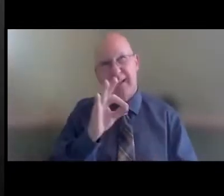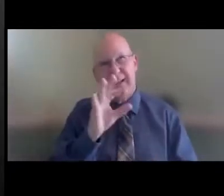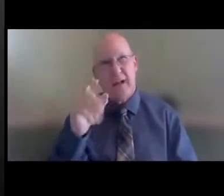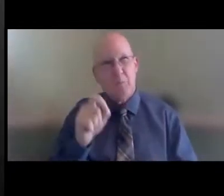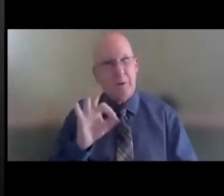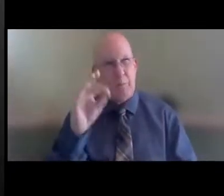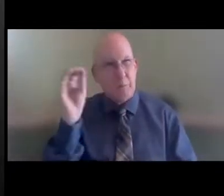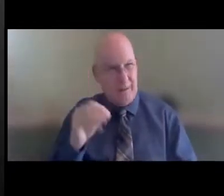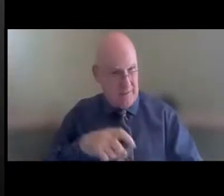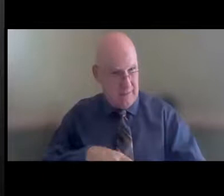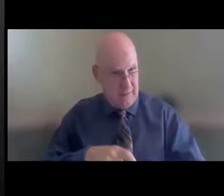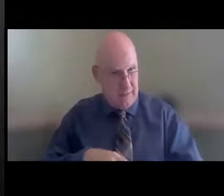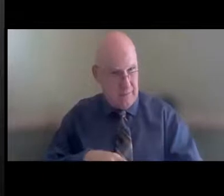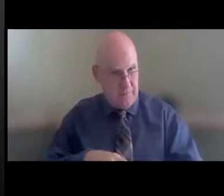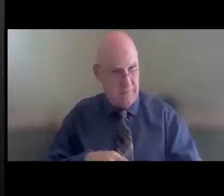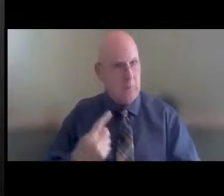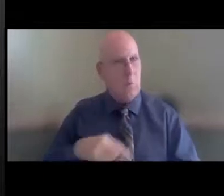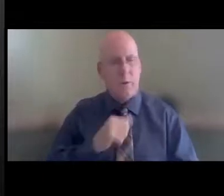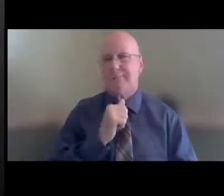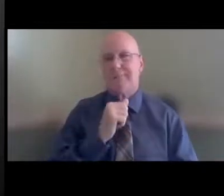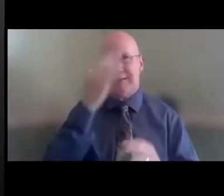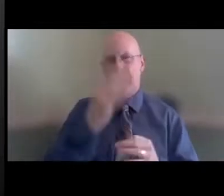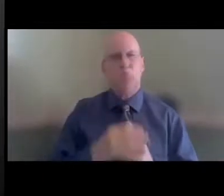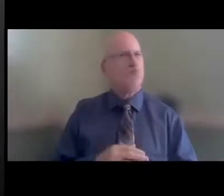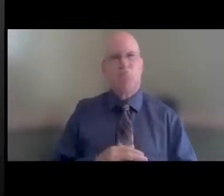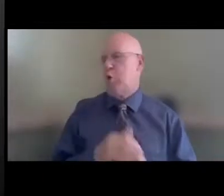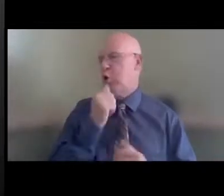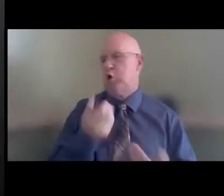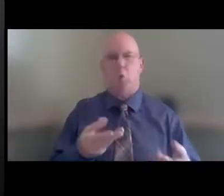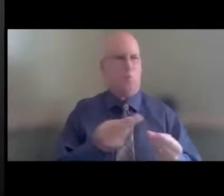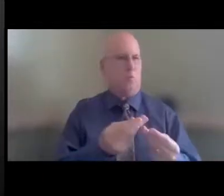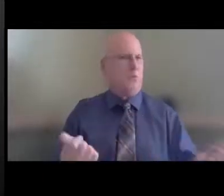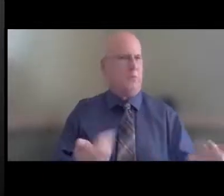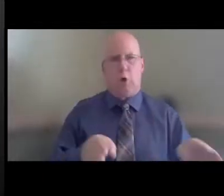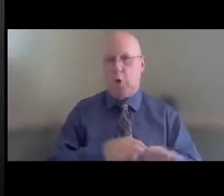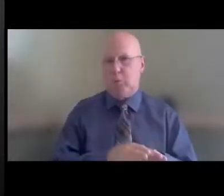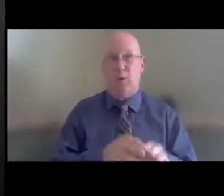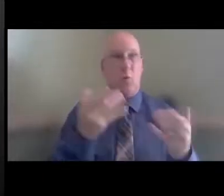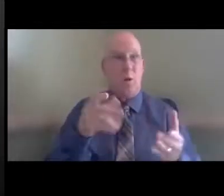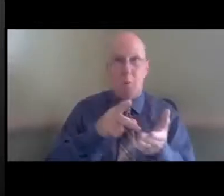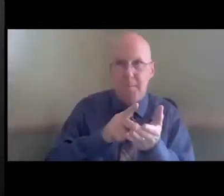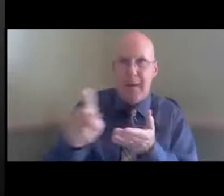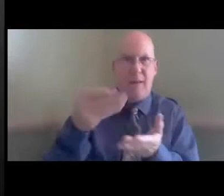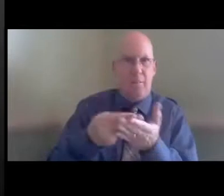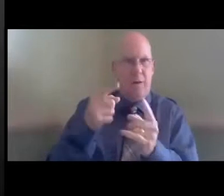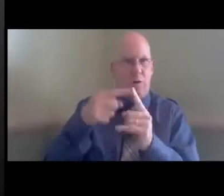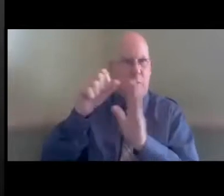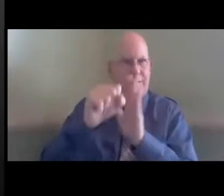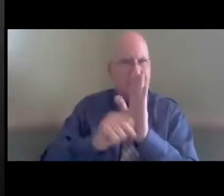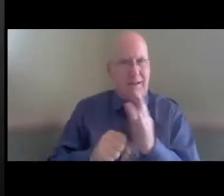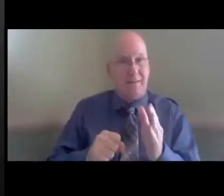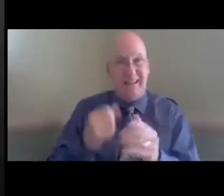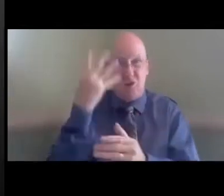99.9% of the time, we would not dissolve the trust, because we don't want to just pay that money to the state. It's